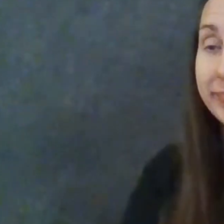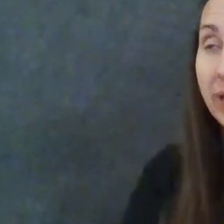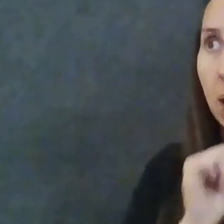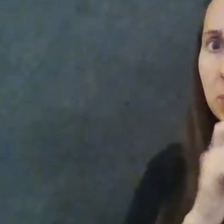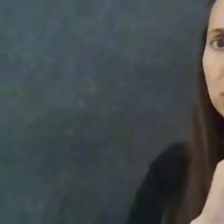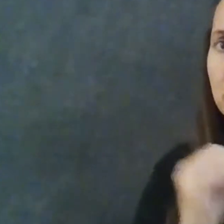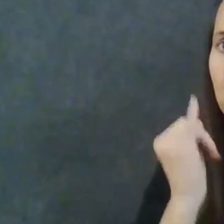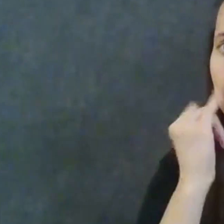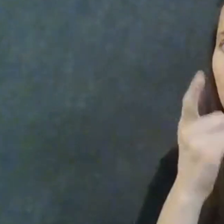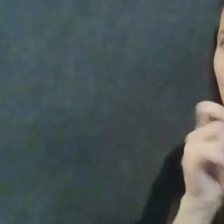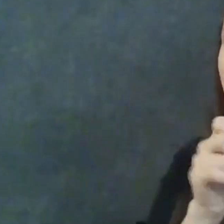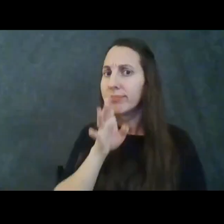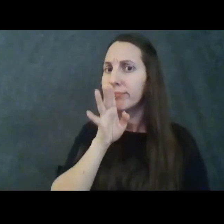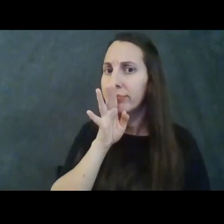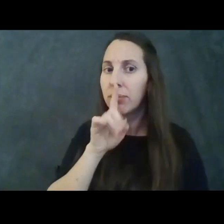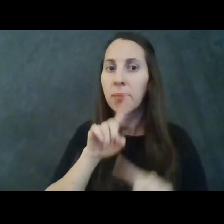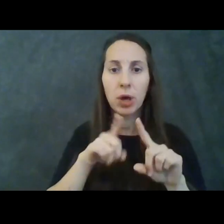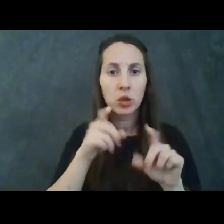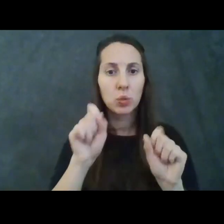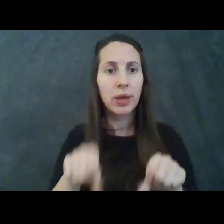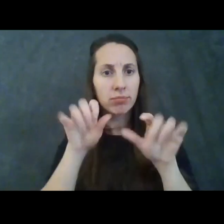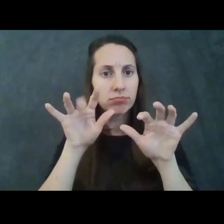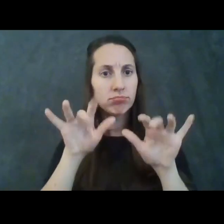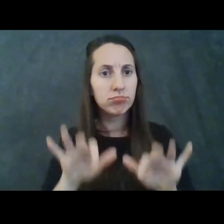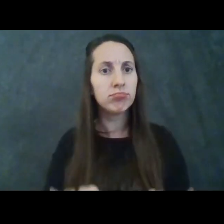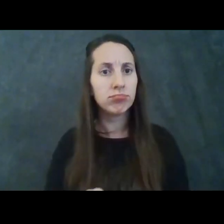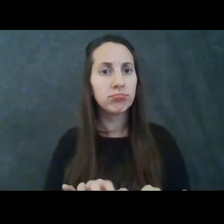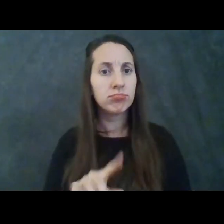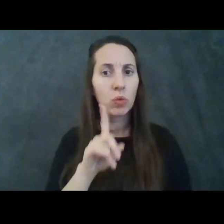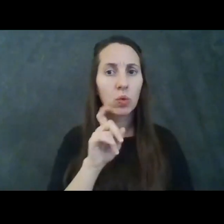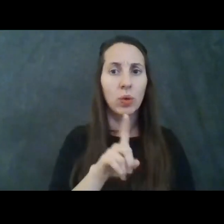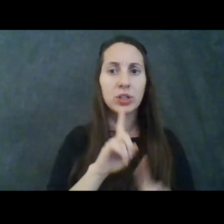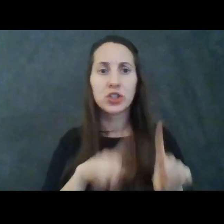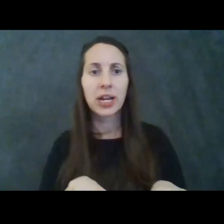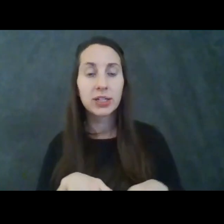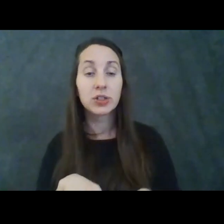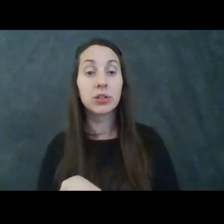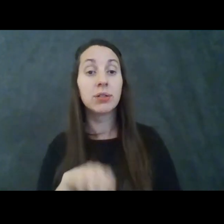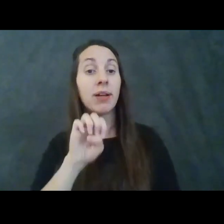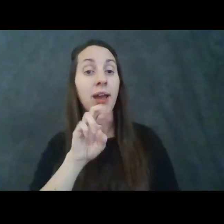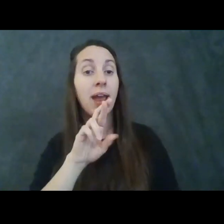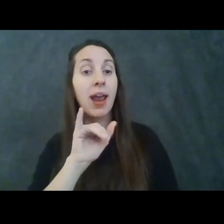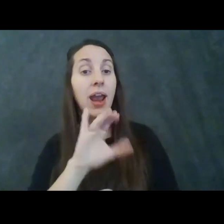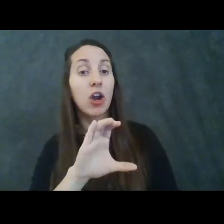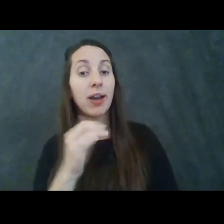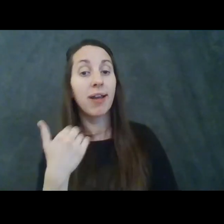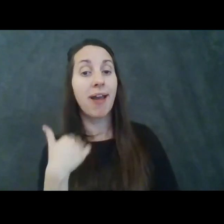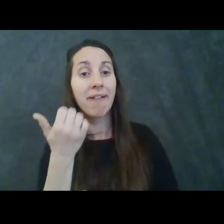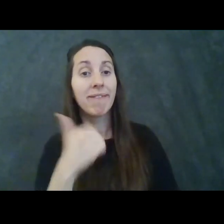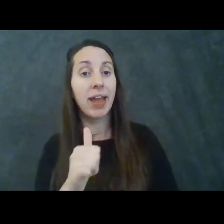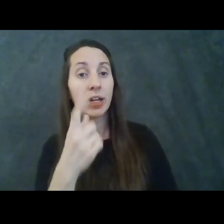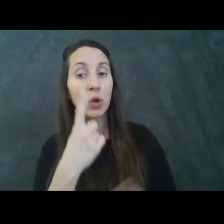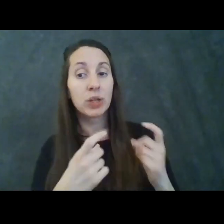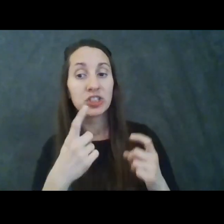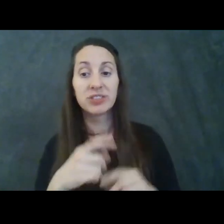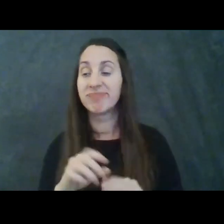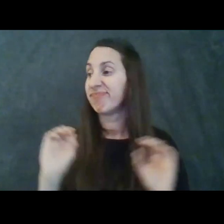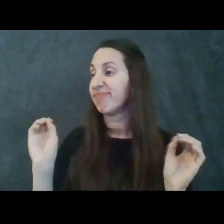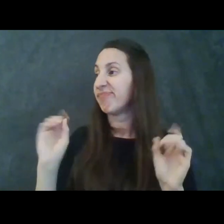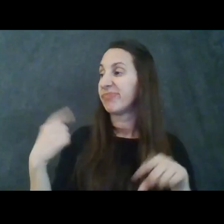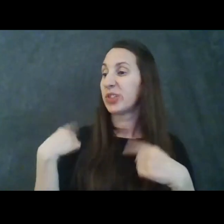up, but you can enter them into the question and answer. Eric, do we have any questions? None so far. So We